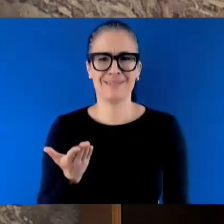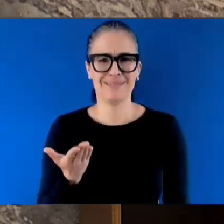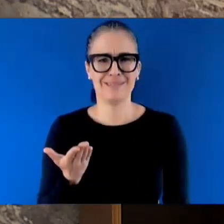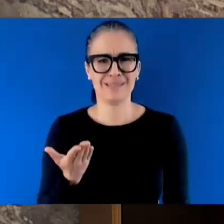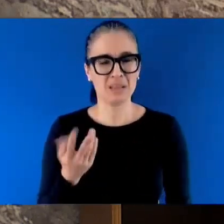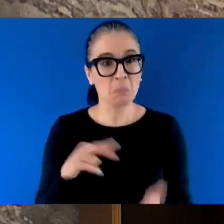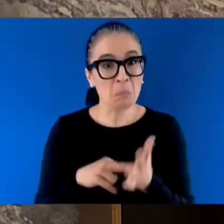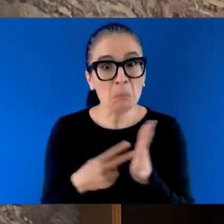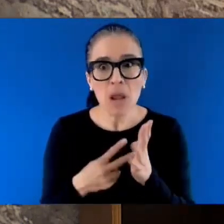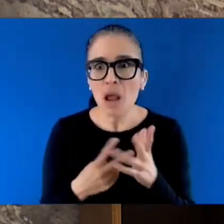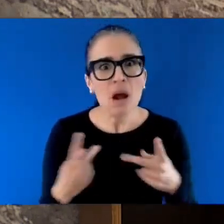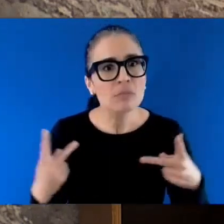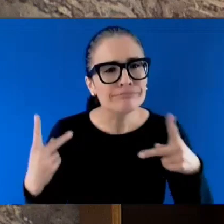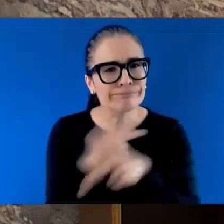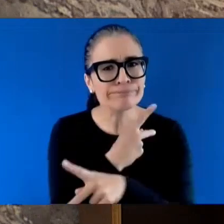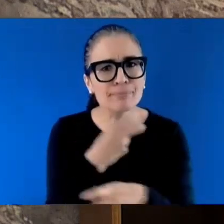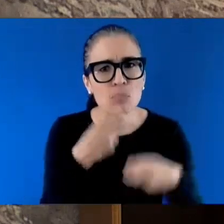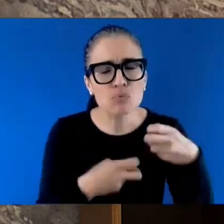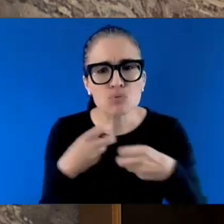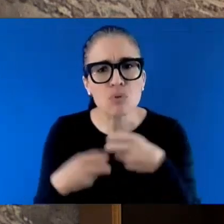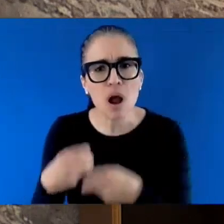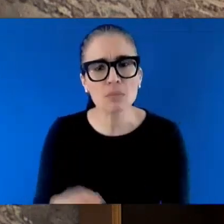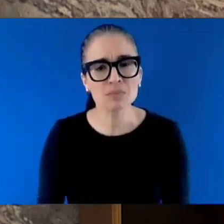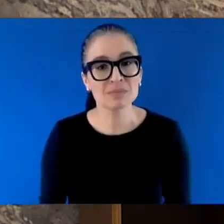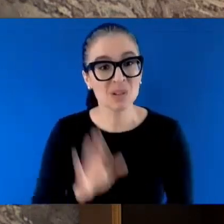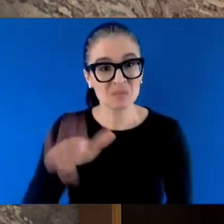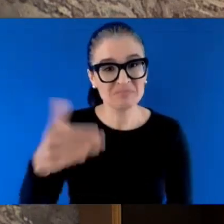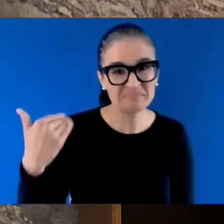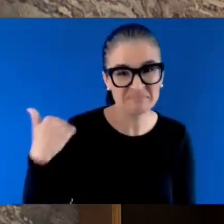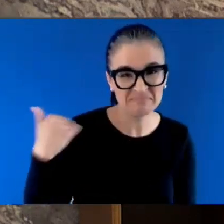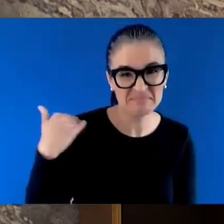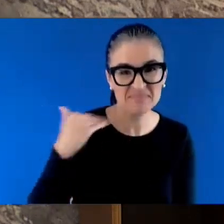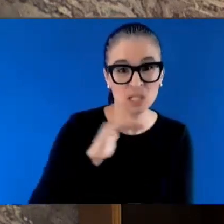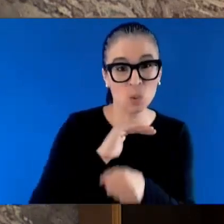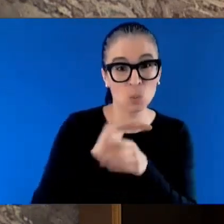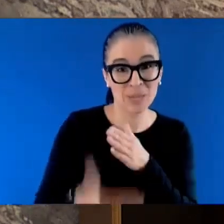expressing feigned outrage, why won't this NDP Premier do the right thing